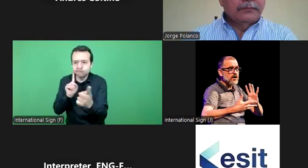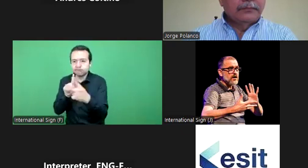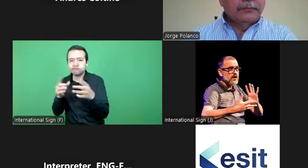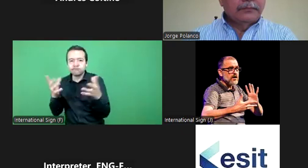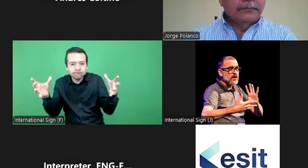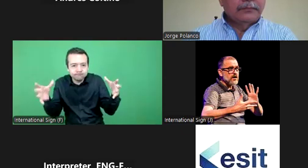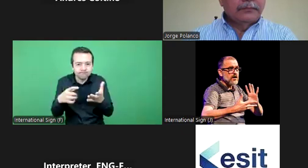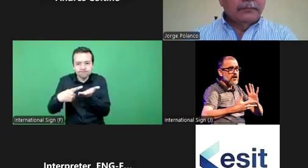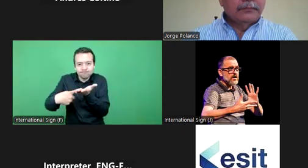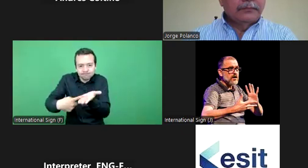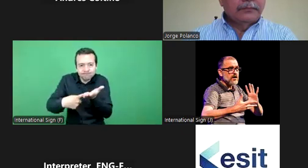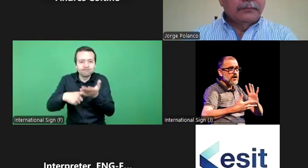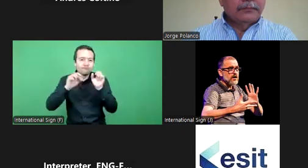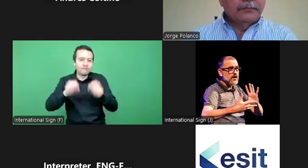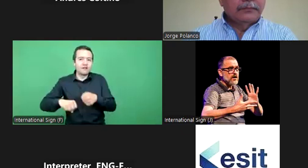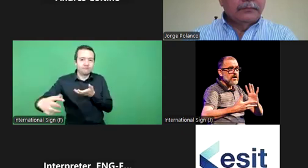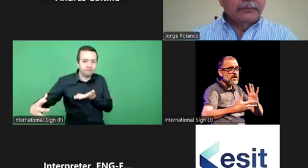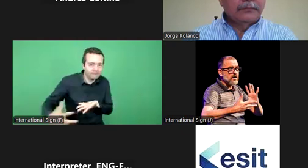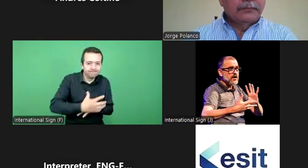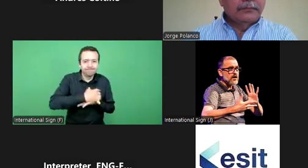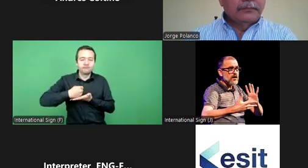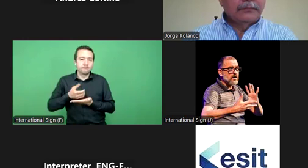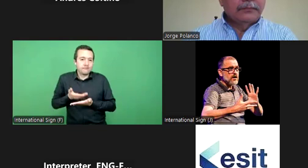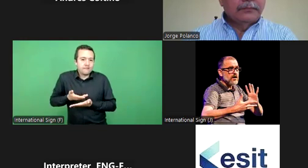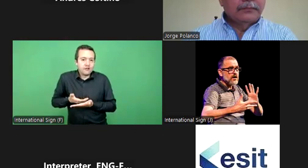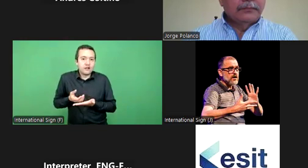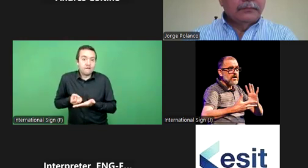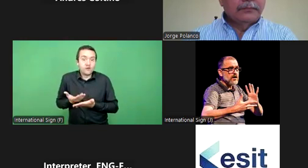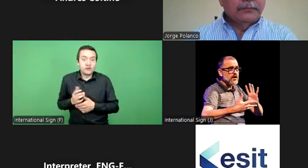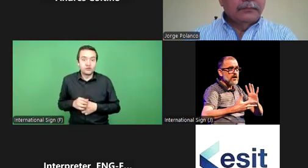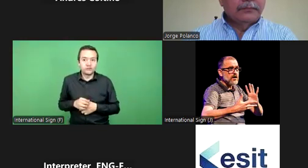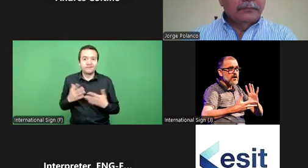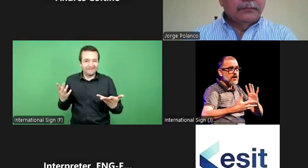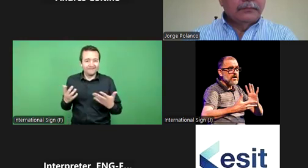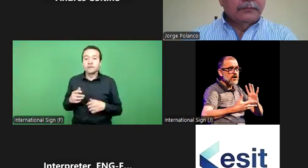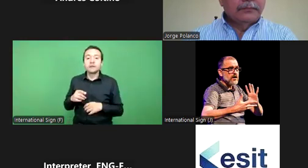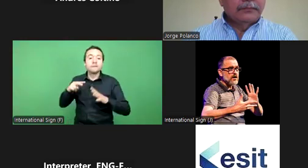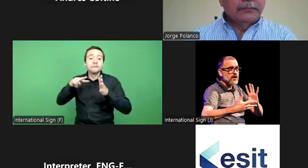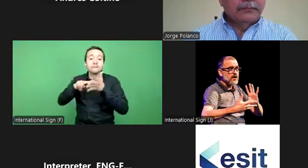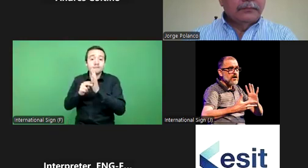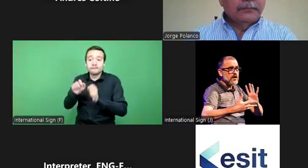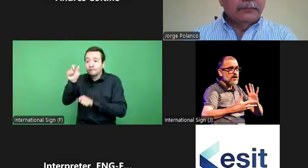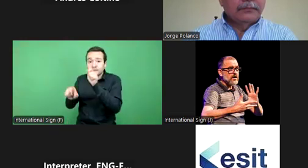public health strategies, due to the limitation of the human resources, it requires